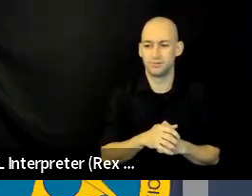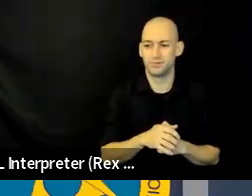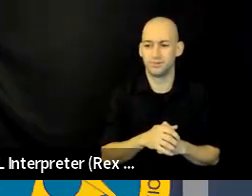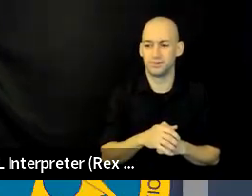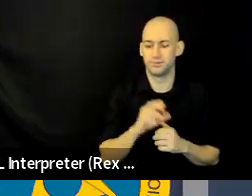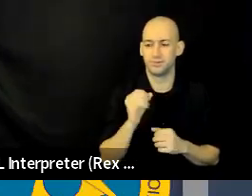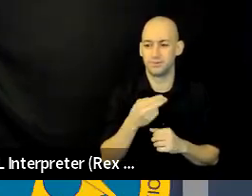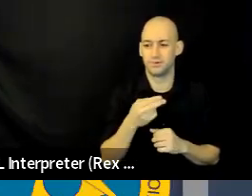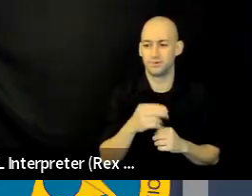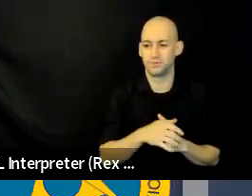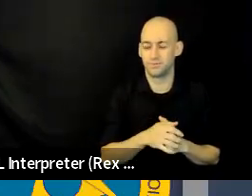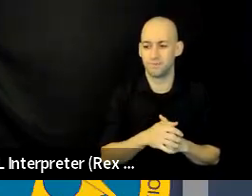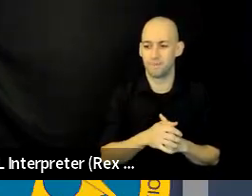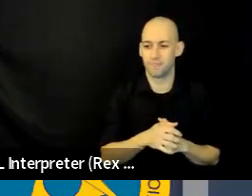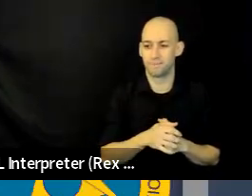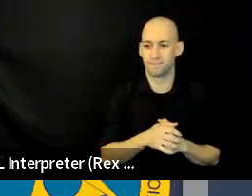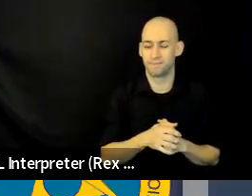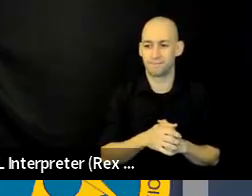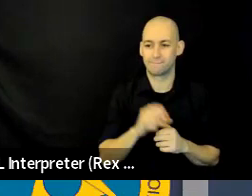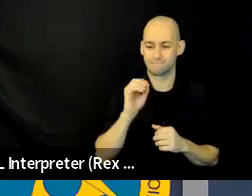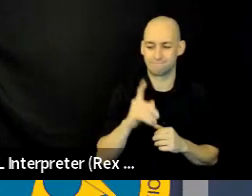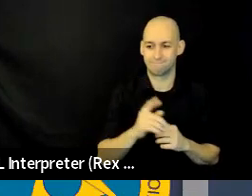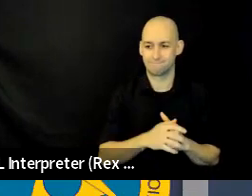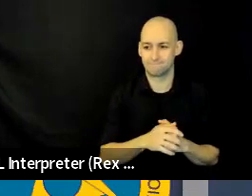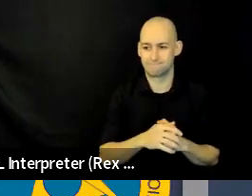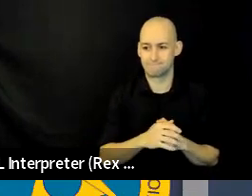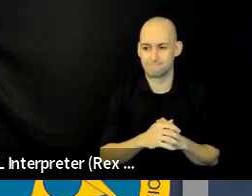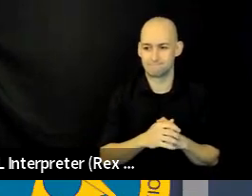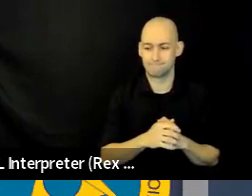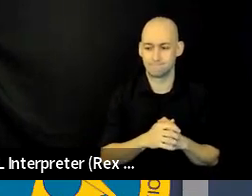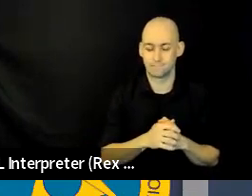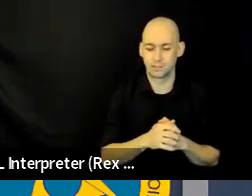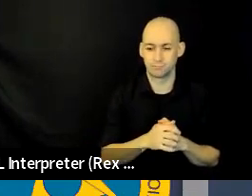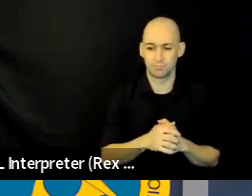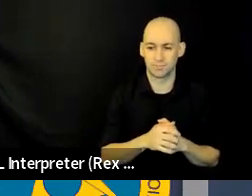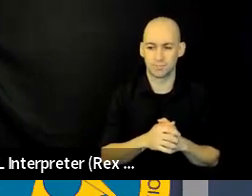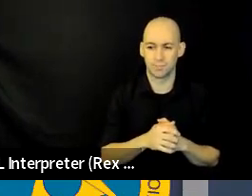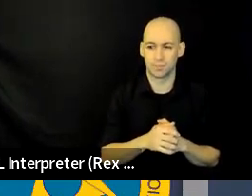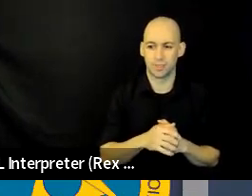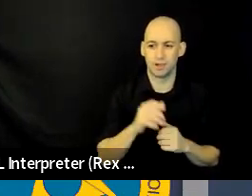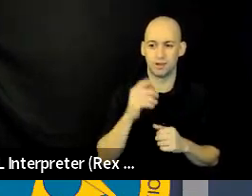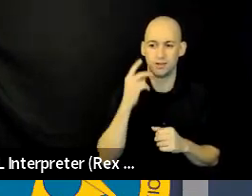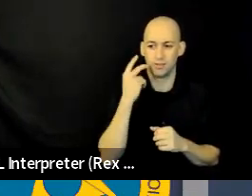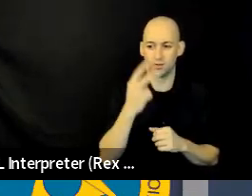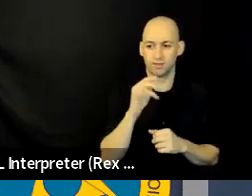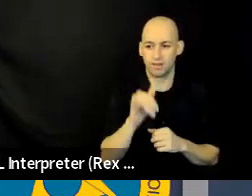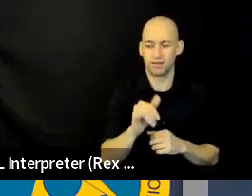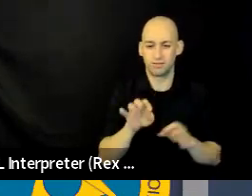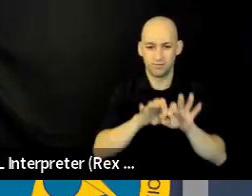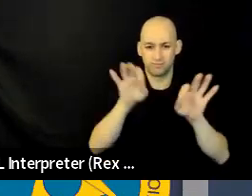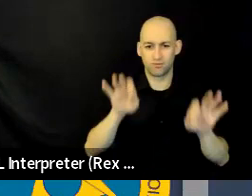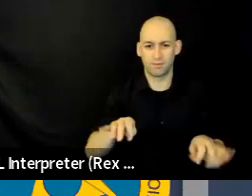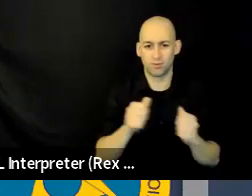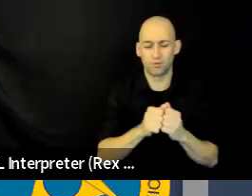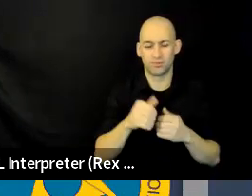Uh-oh. Do I have? Okay. Yeah. No. Look at this, the framing with the